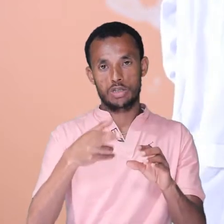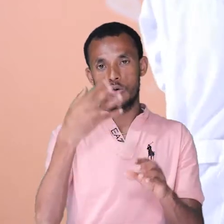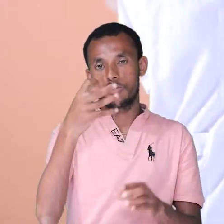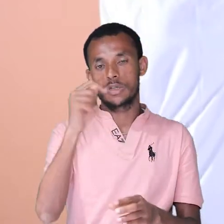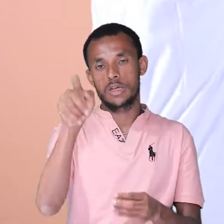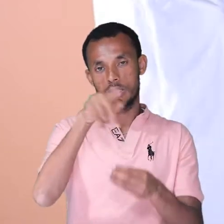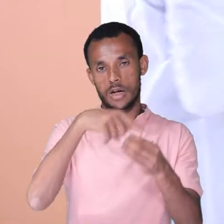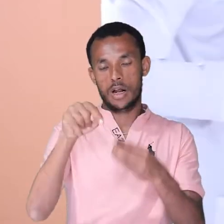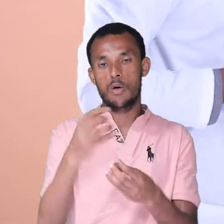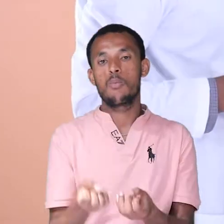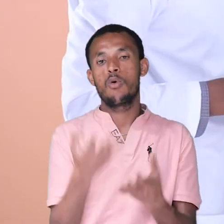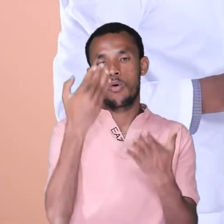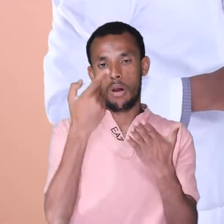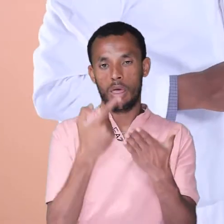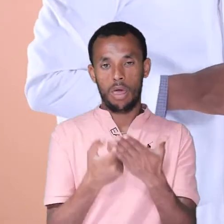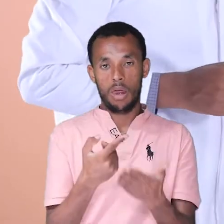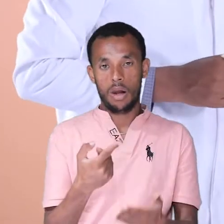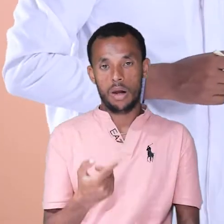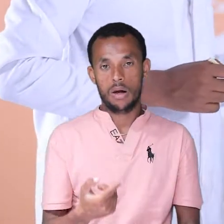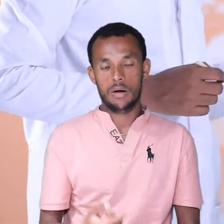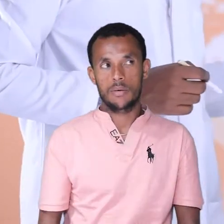circle. More on here,